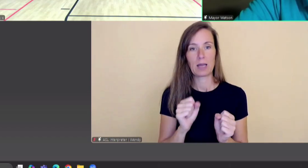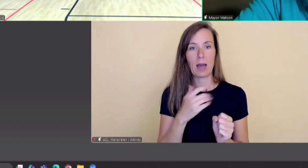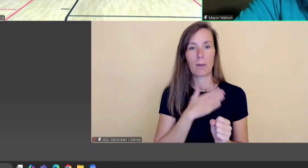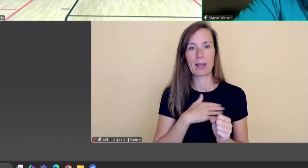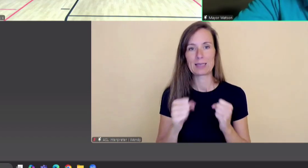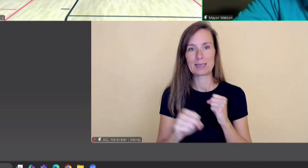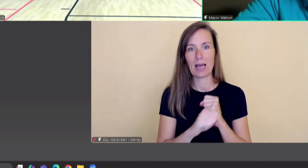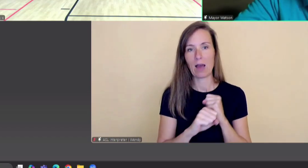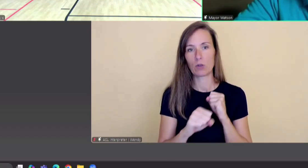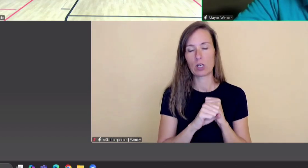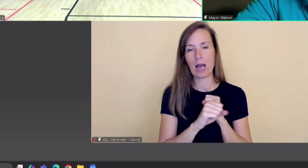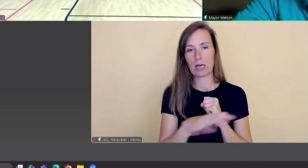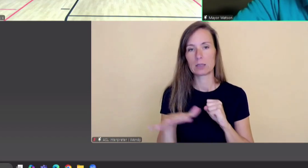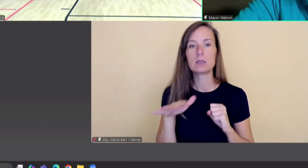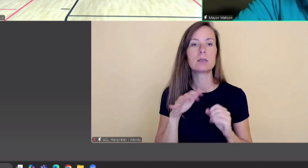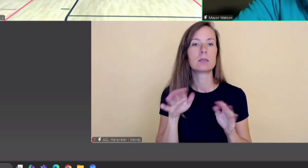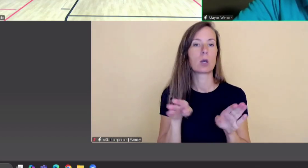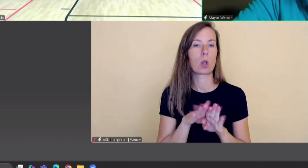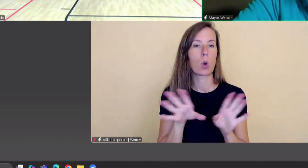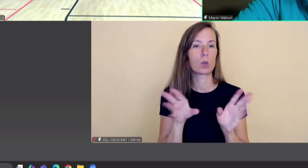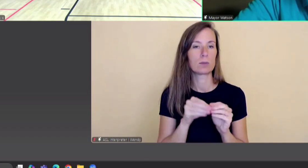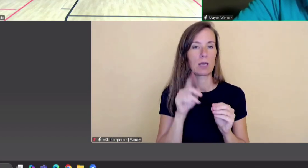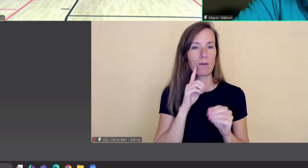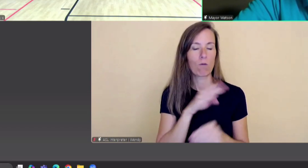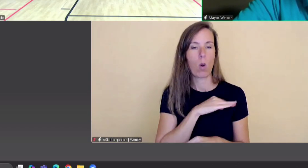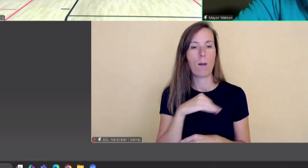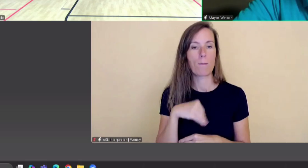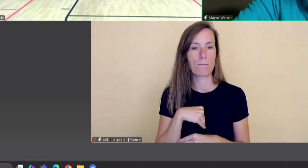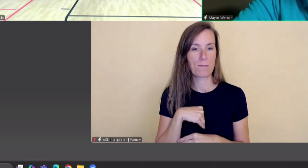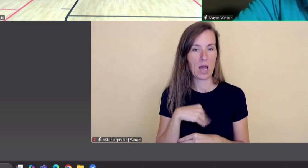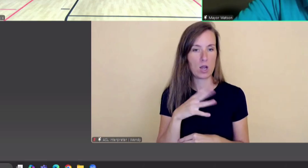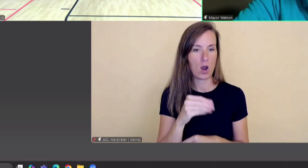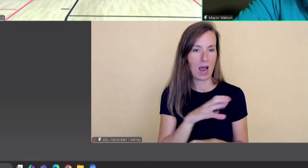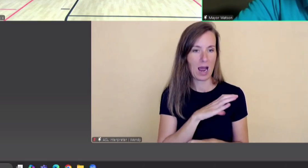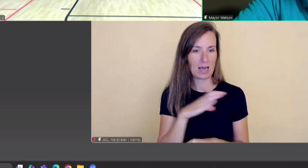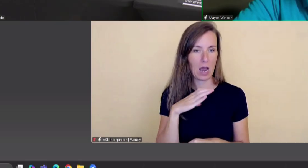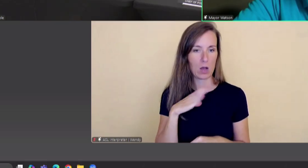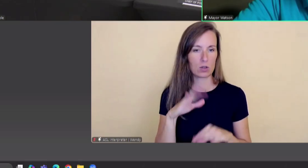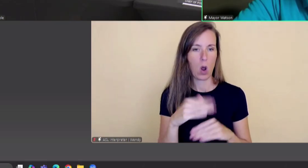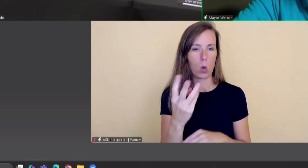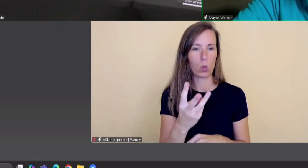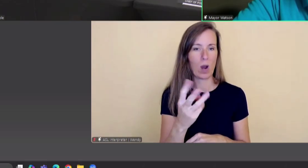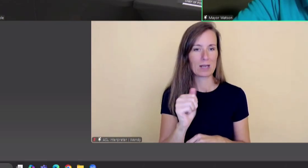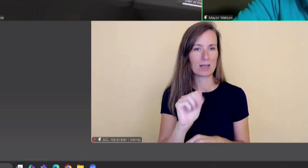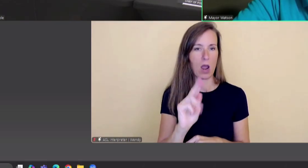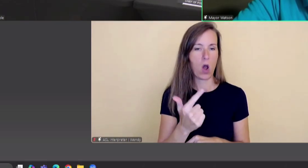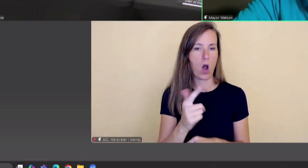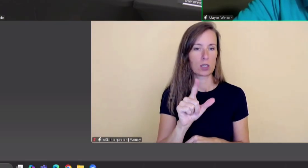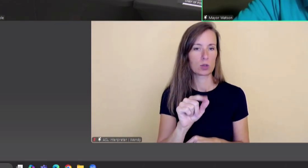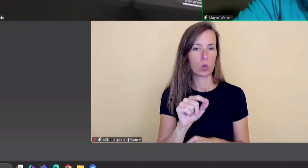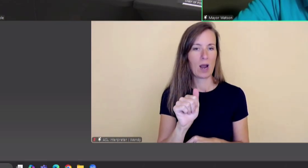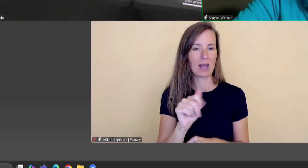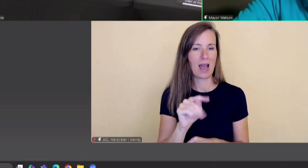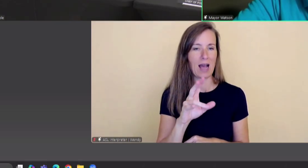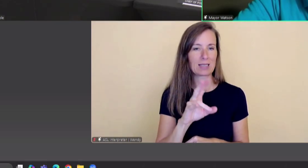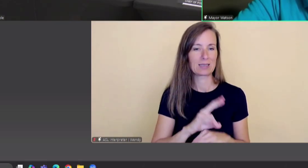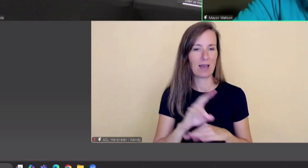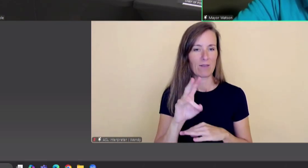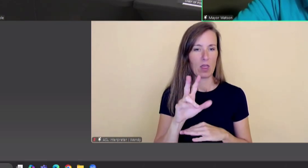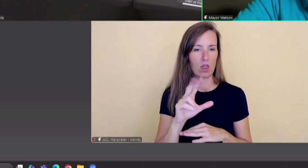mayor and council for Wednesday, August 20 at 7:30 p.m. The